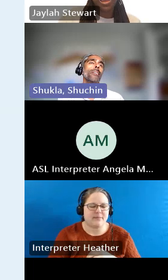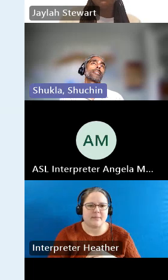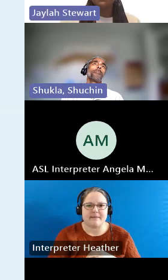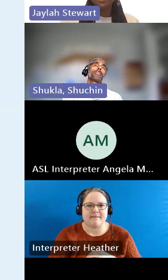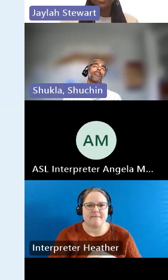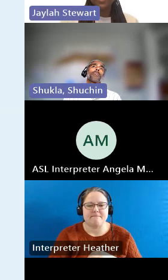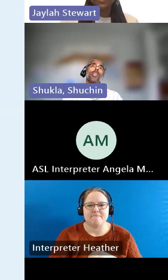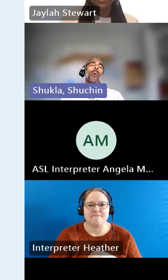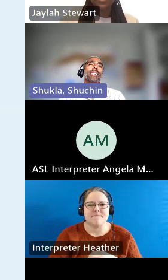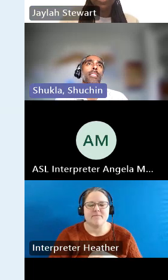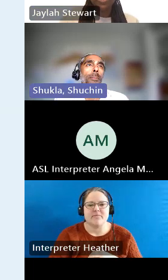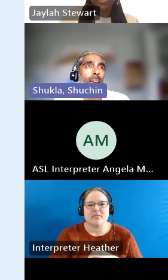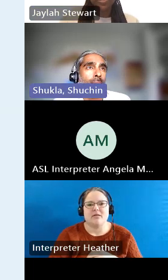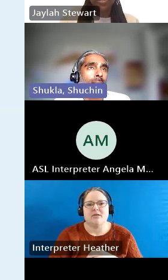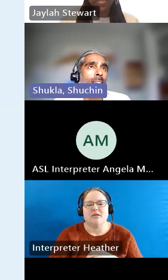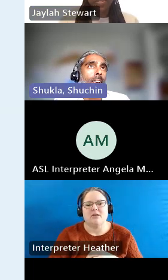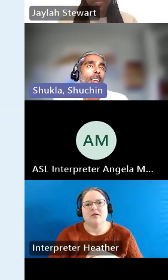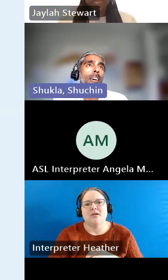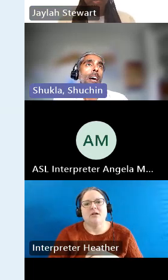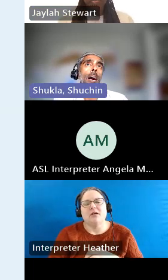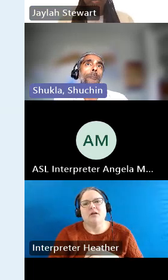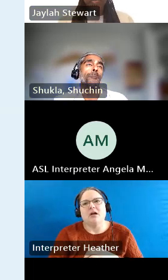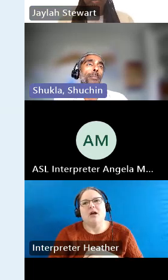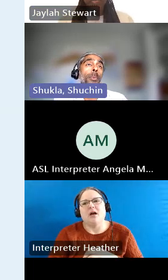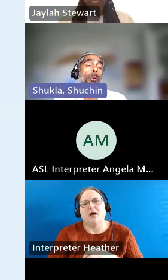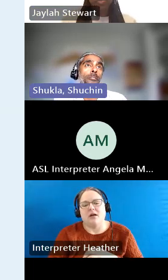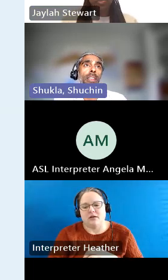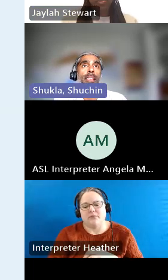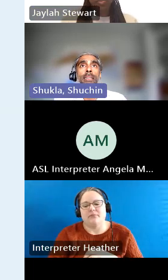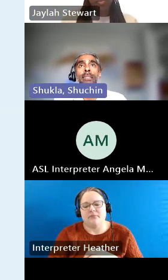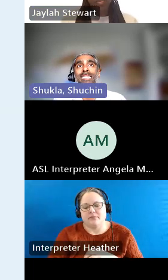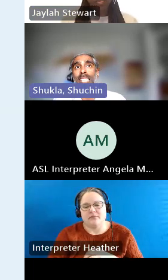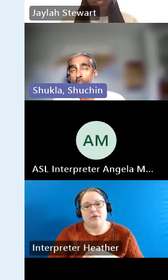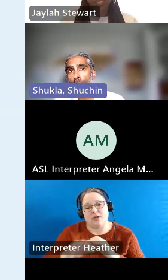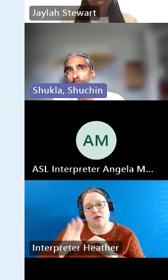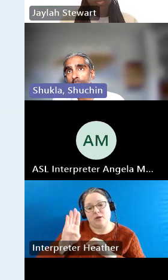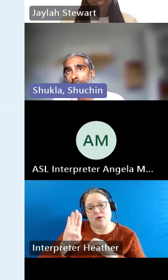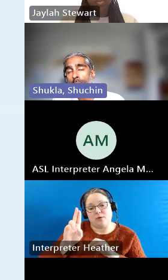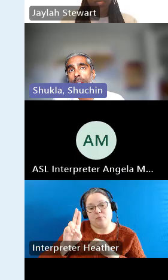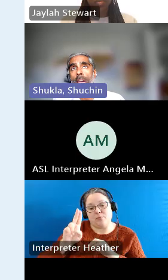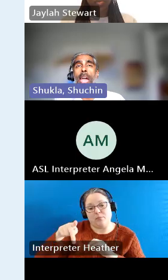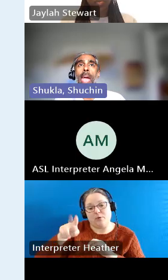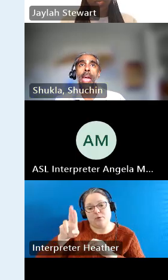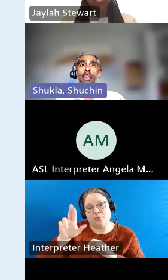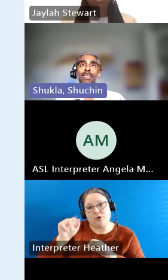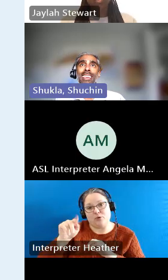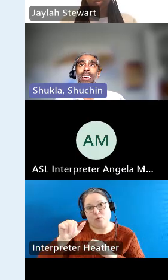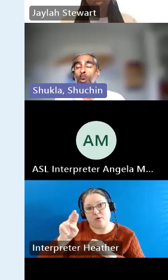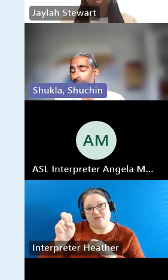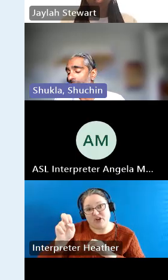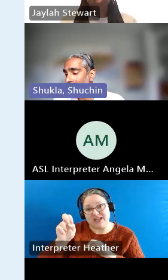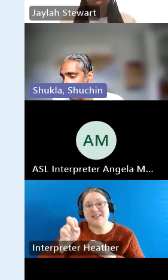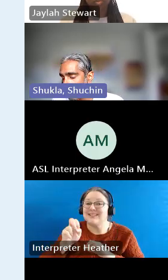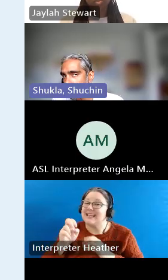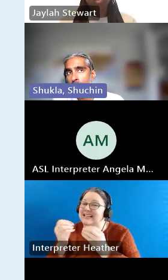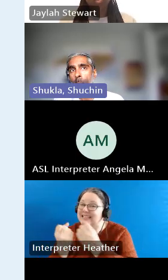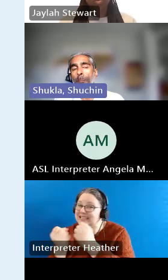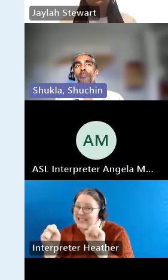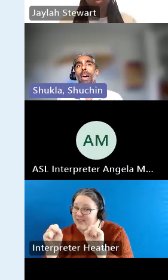But, some kind of ways to think about that is buprenorphine is safer and